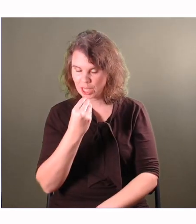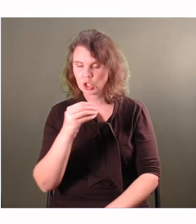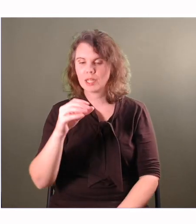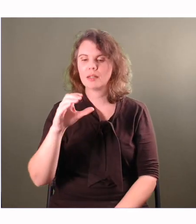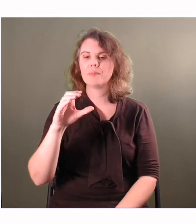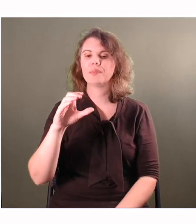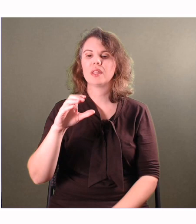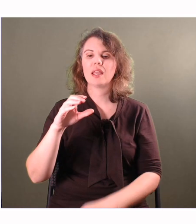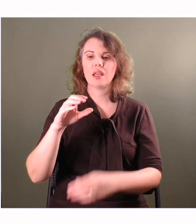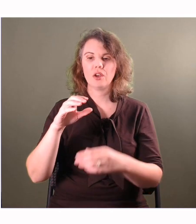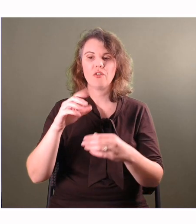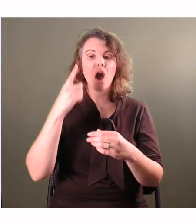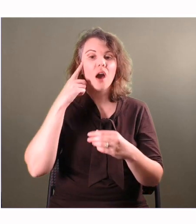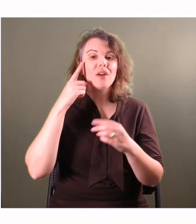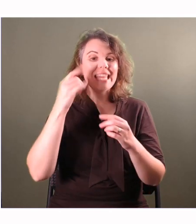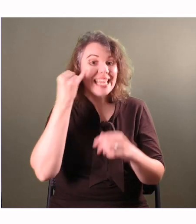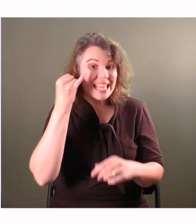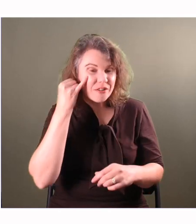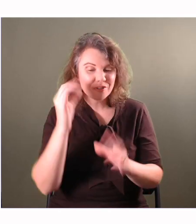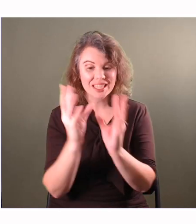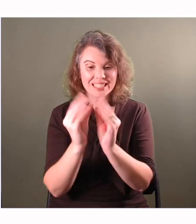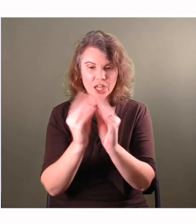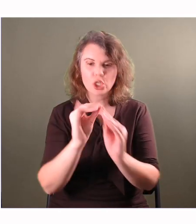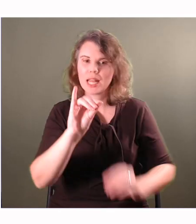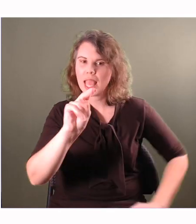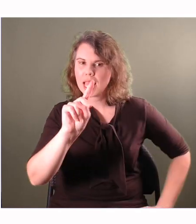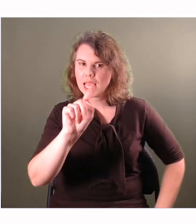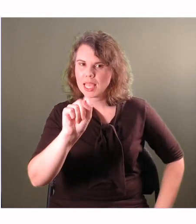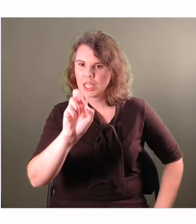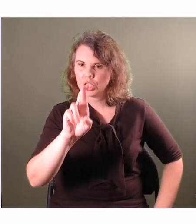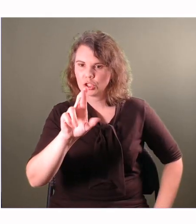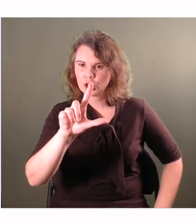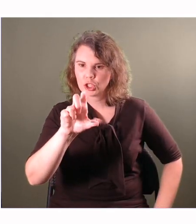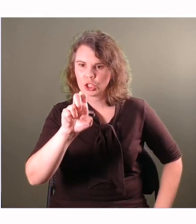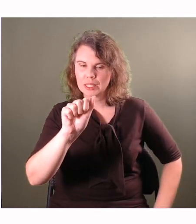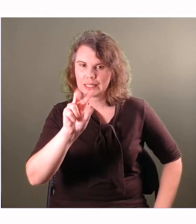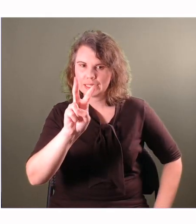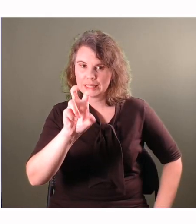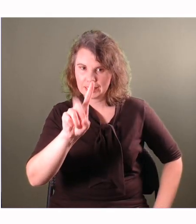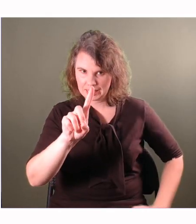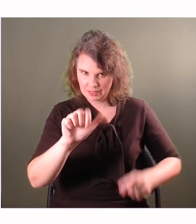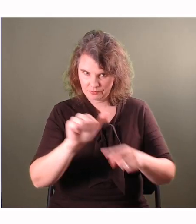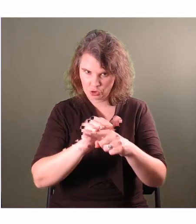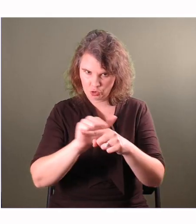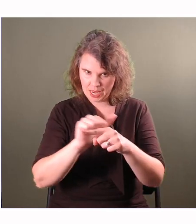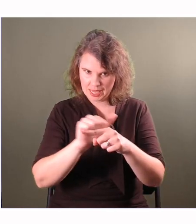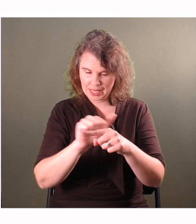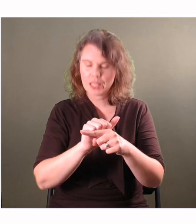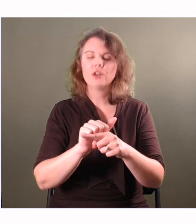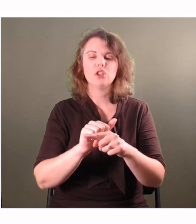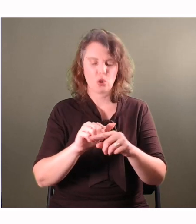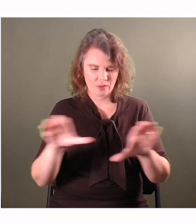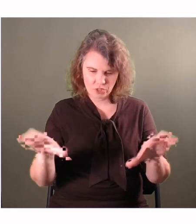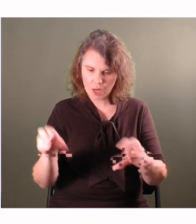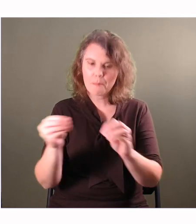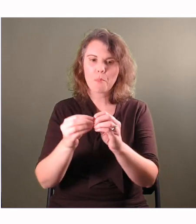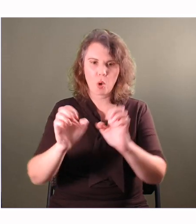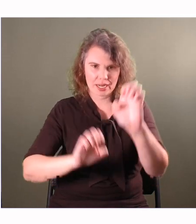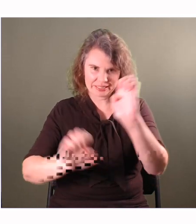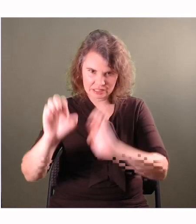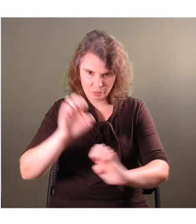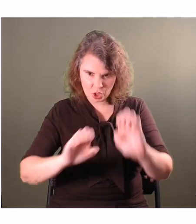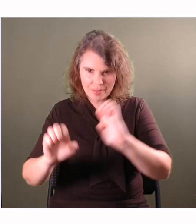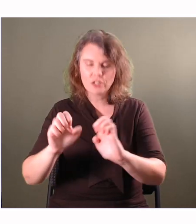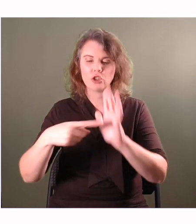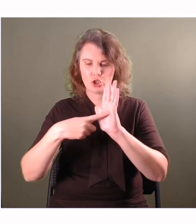an interleaved session. And so we have to plot the data in terms of days of interleaved training. And we've done a few more experiments, so I'm